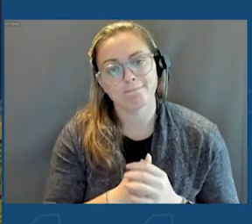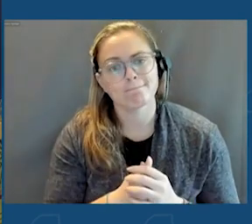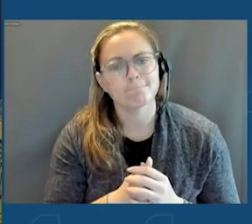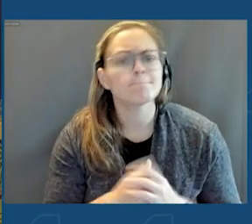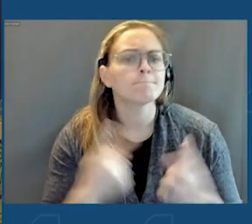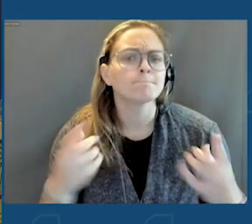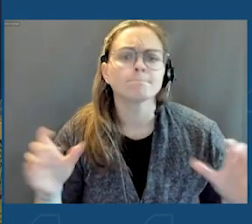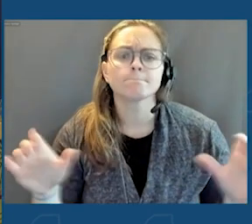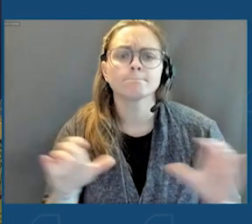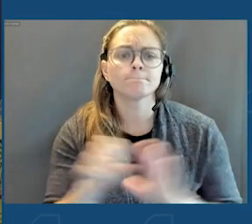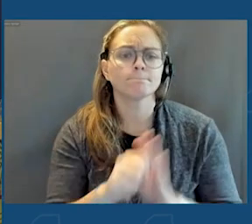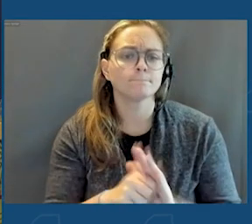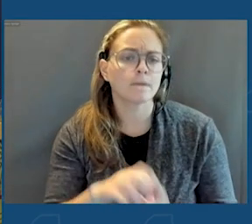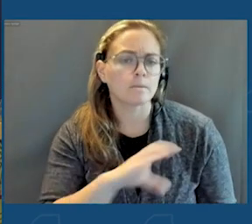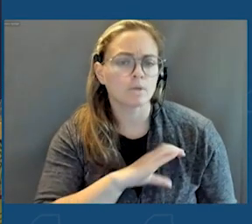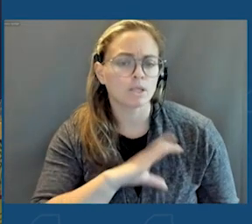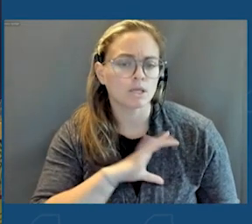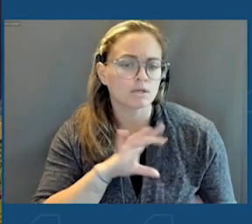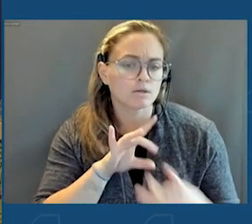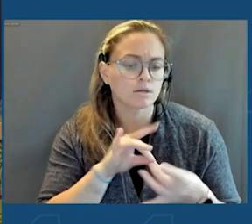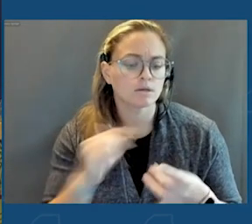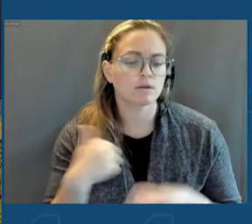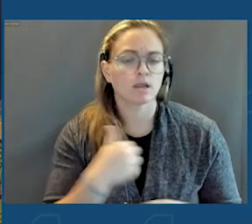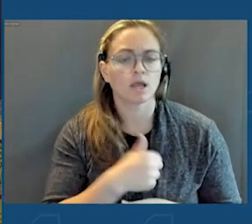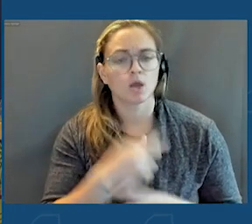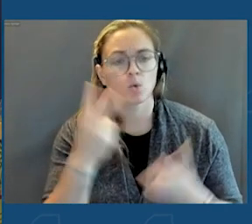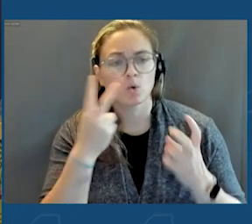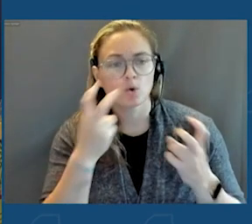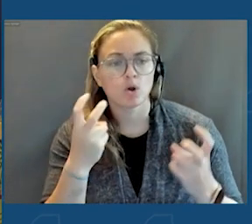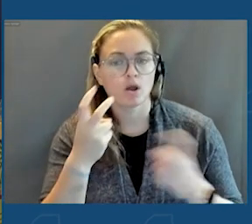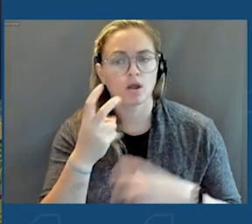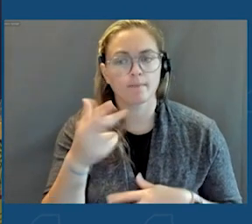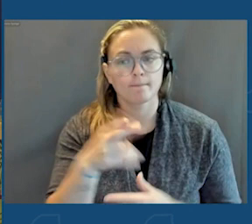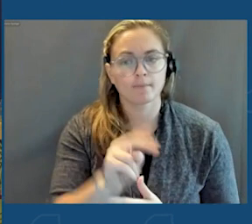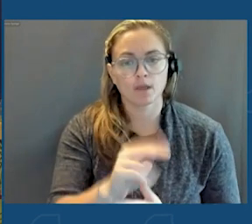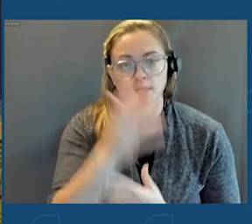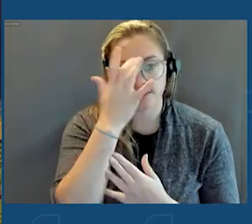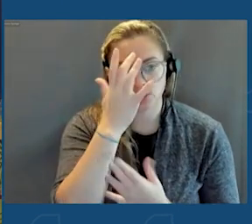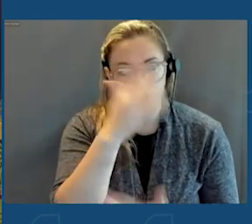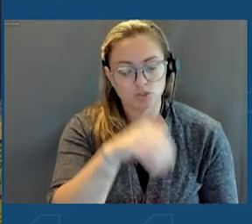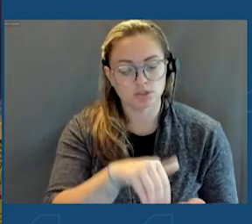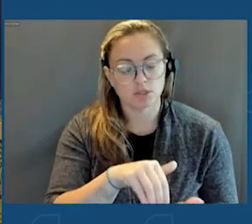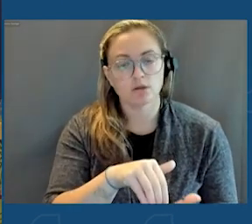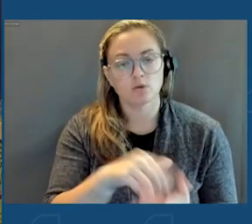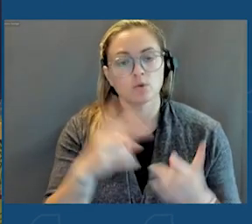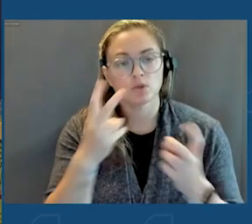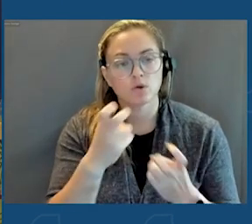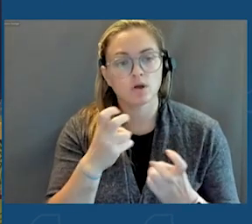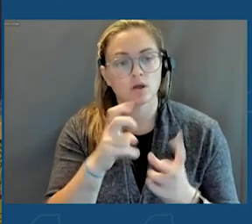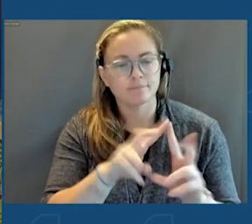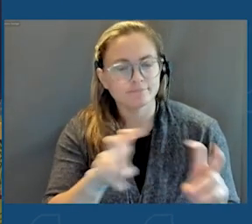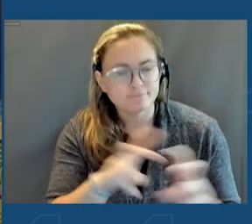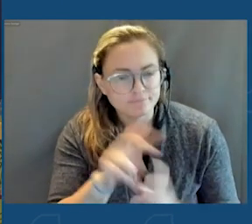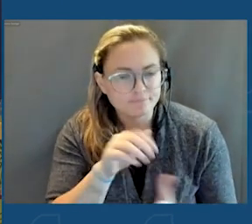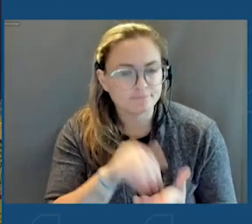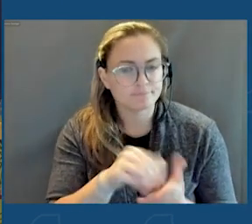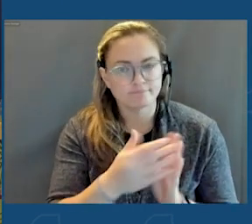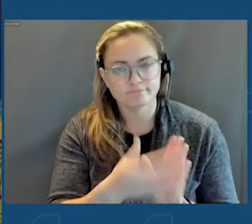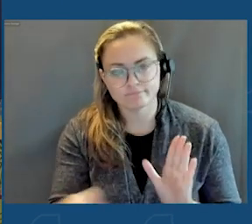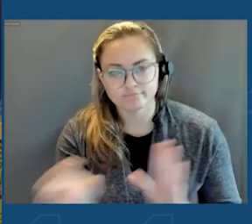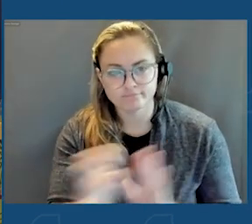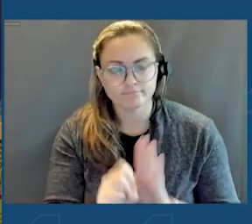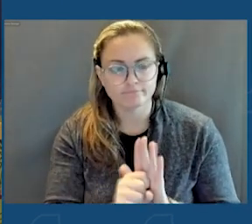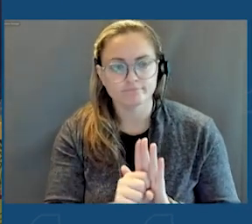state police, we've connected our Crime Gun Intelligence Center with each one of the crime analysis centers spread out throughout the state.